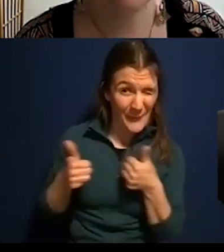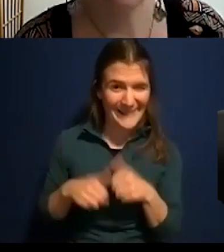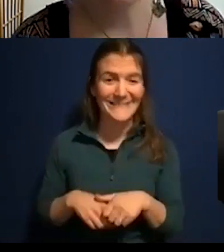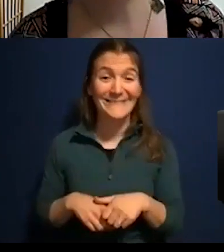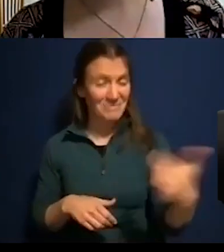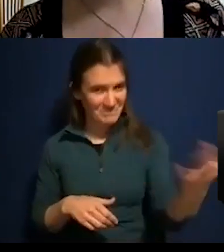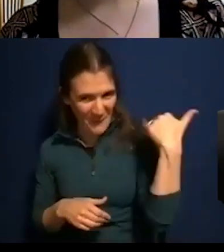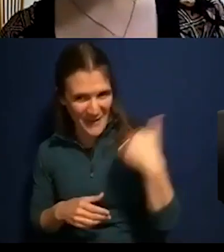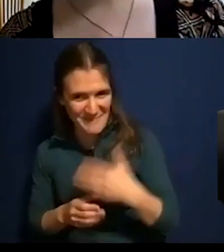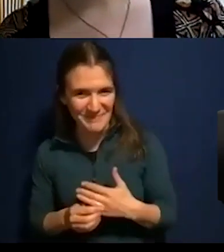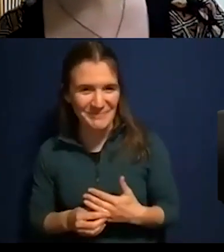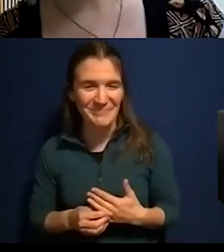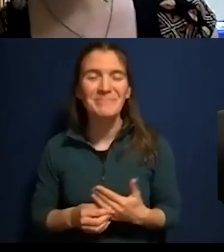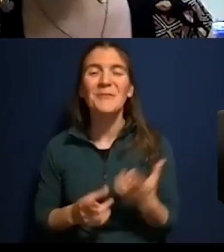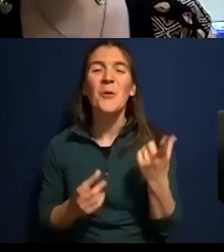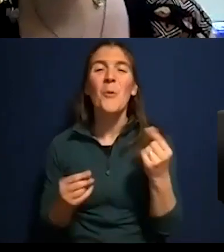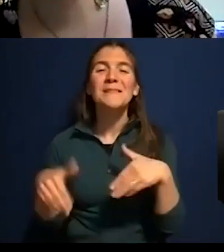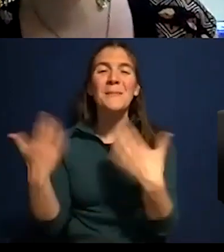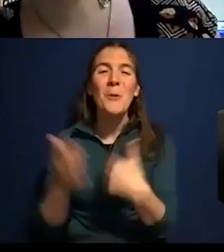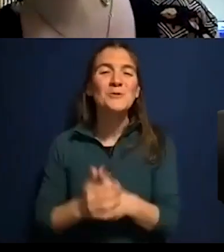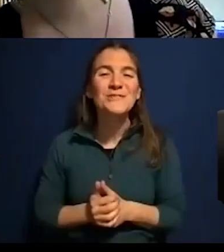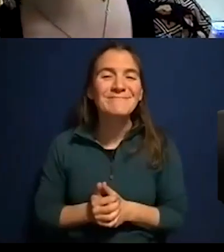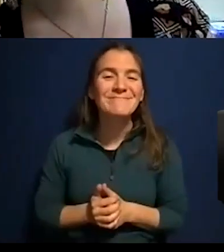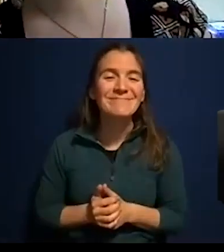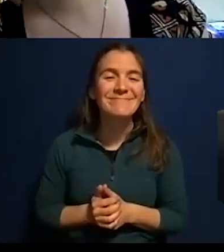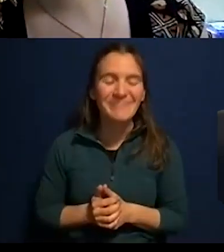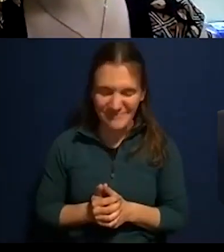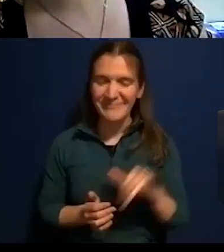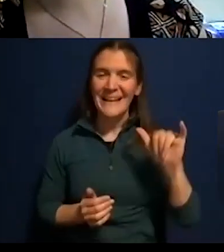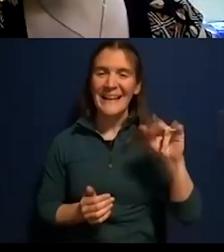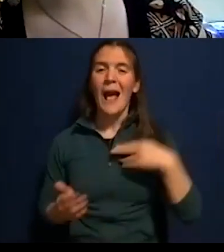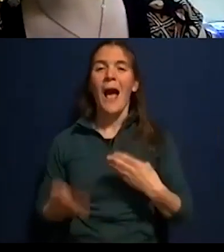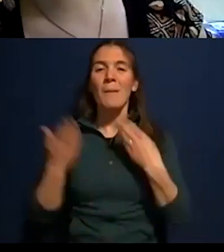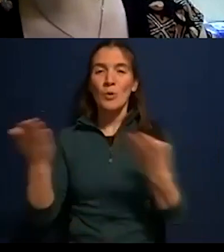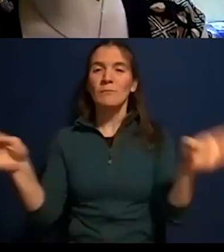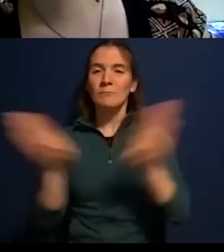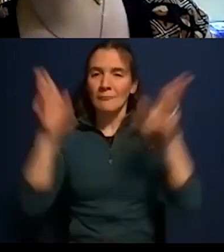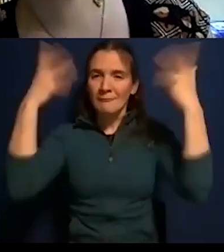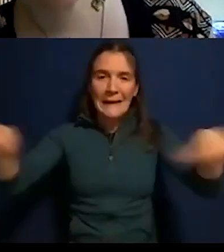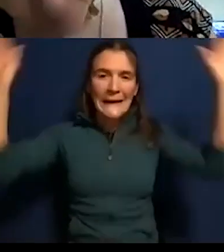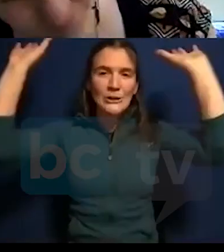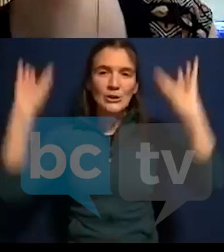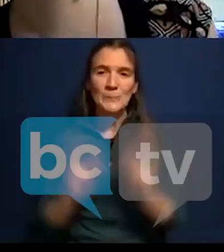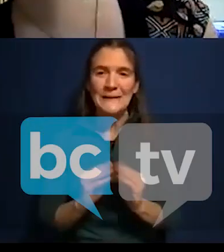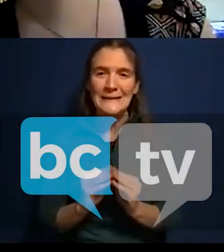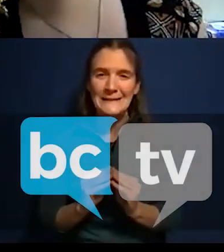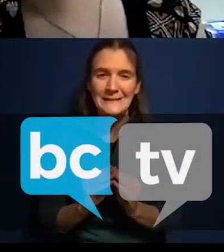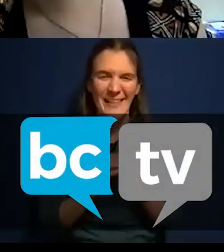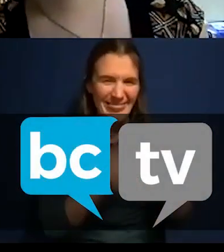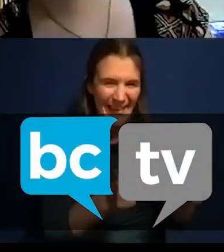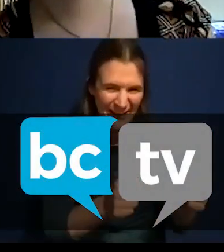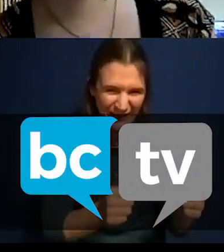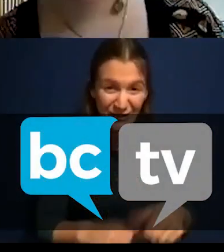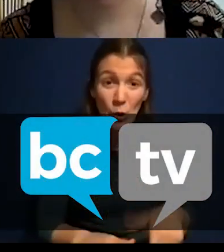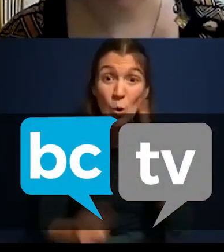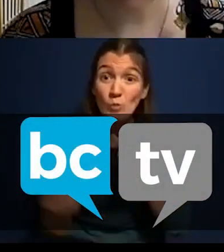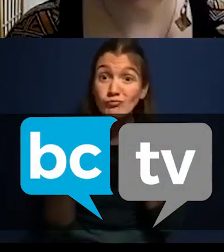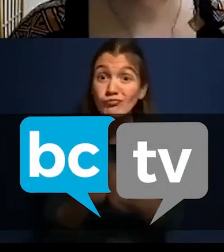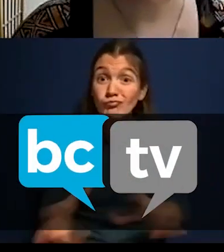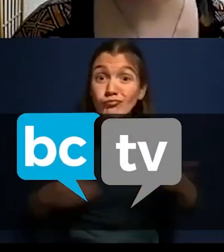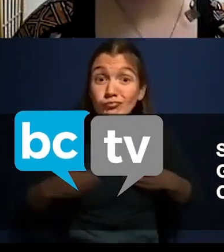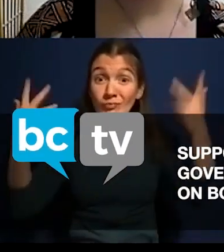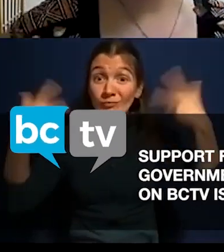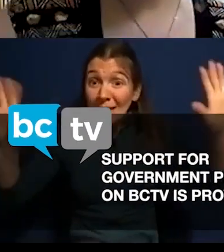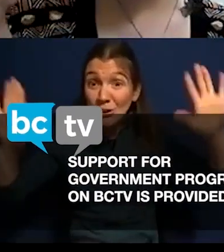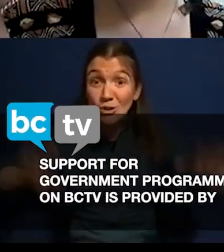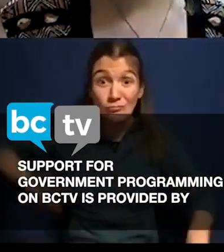All right. I will entertain Ian's motion. I move to adjourn. Thank you, Ian. All in favor,